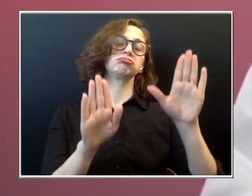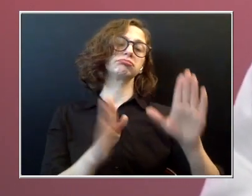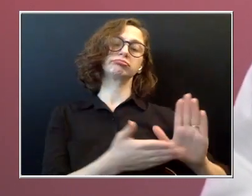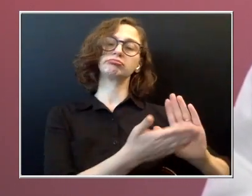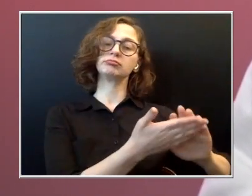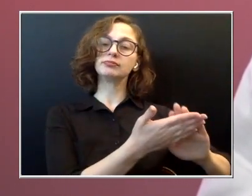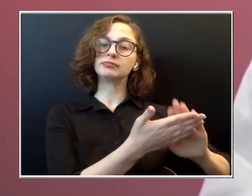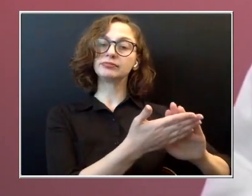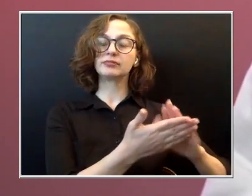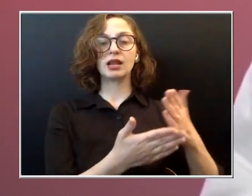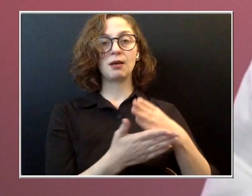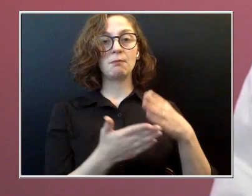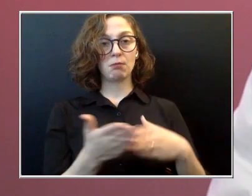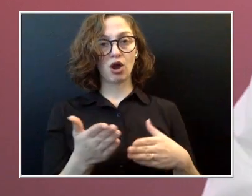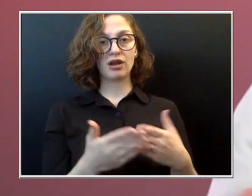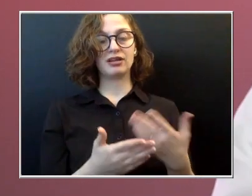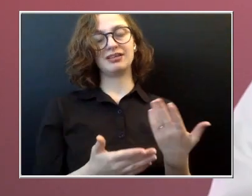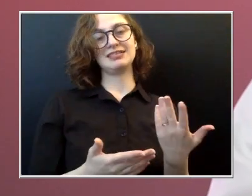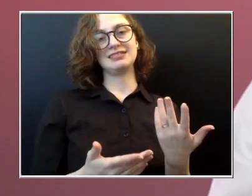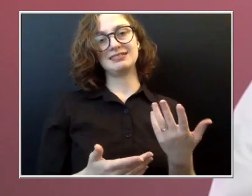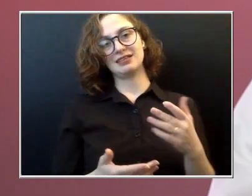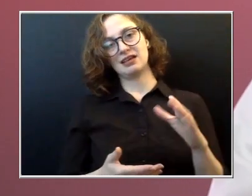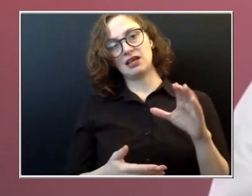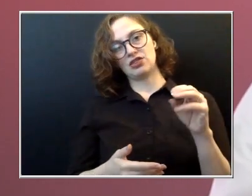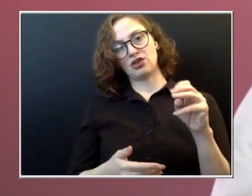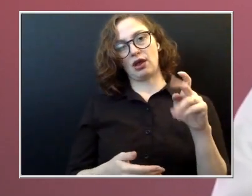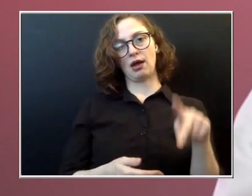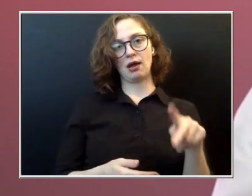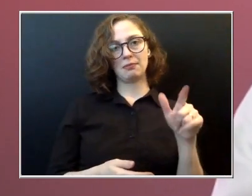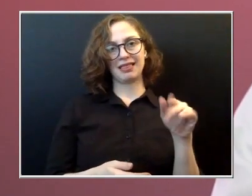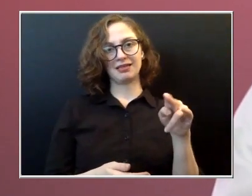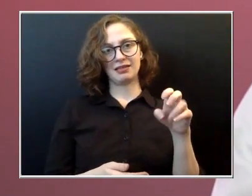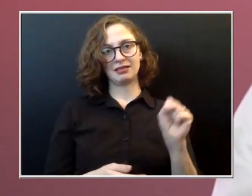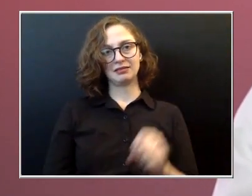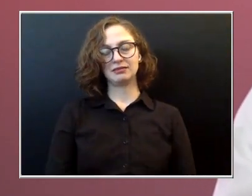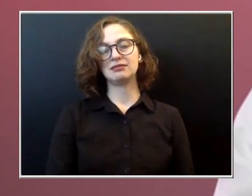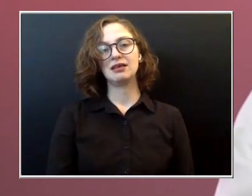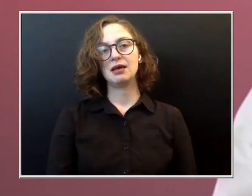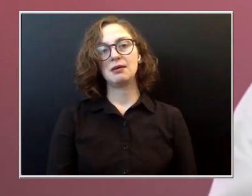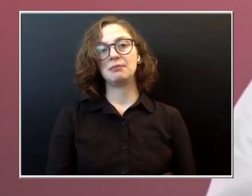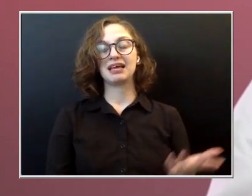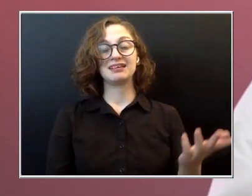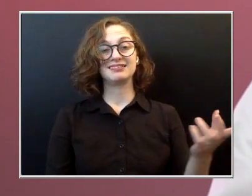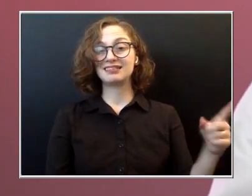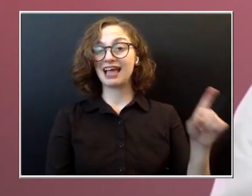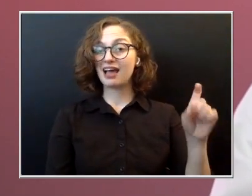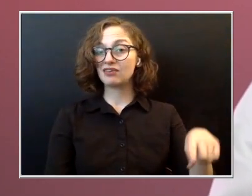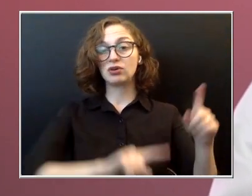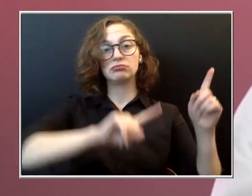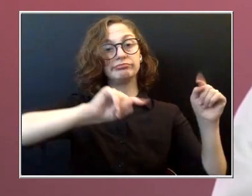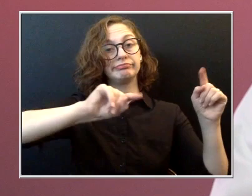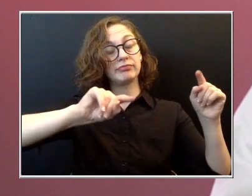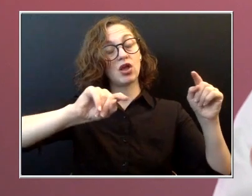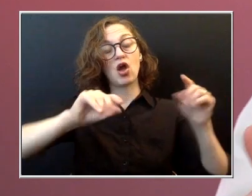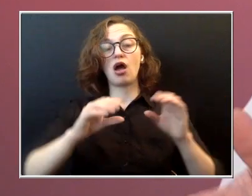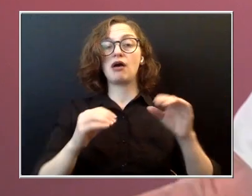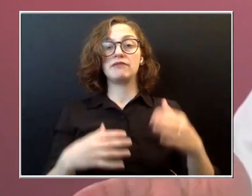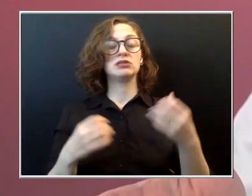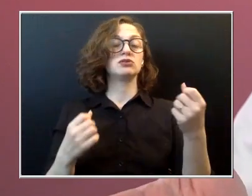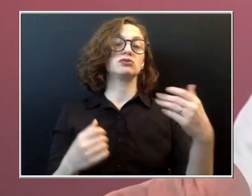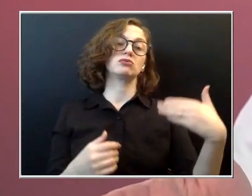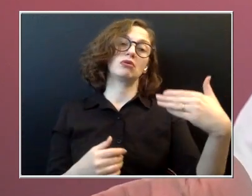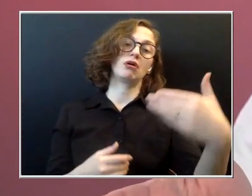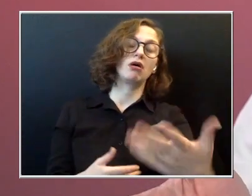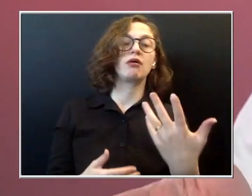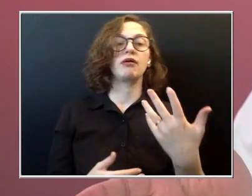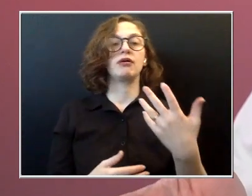compliance they have to follow, because post-transplant they have so many office visits, biopsies, right heart caths, initially to make sure